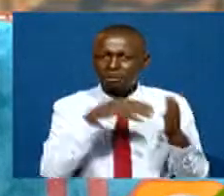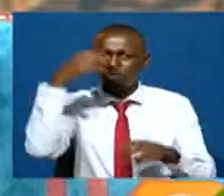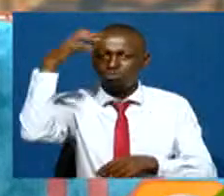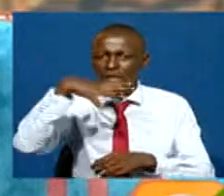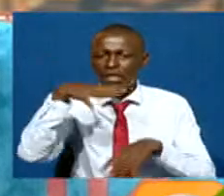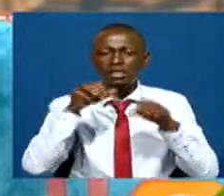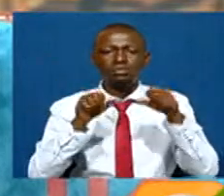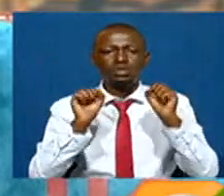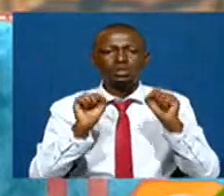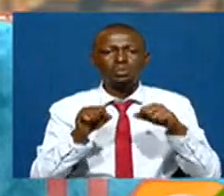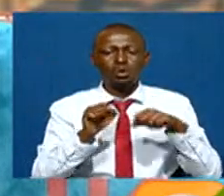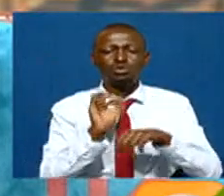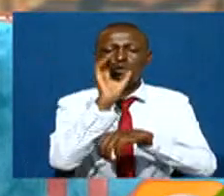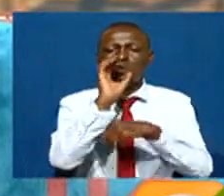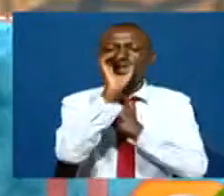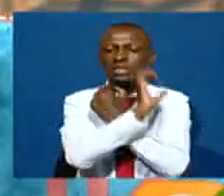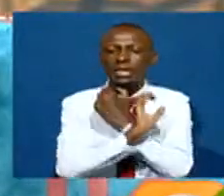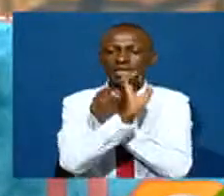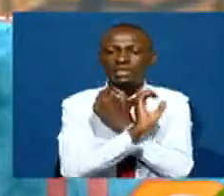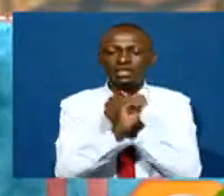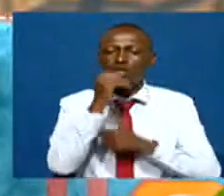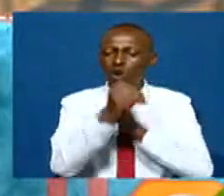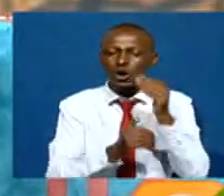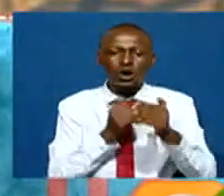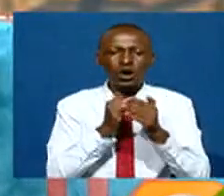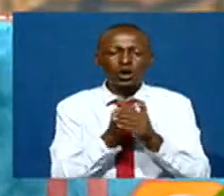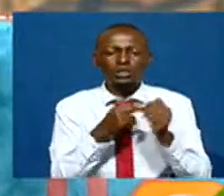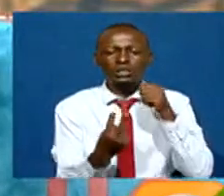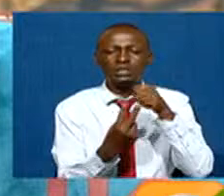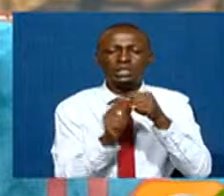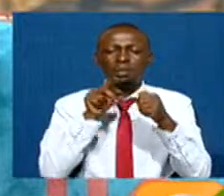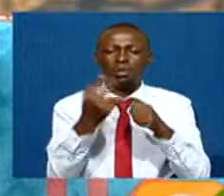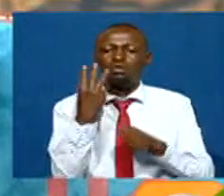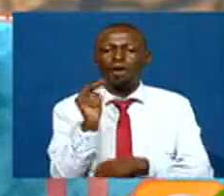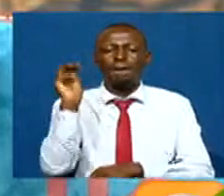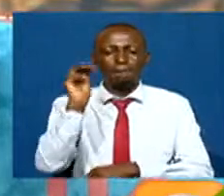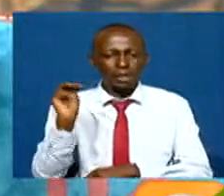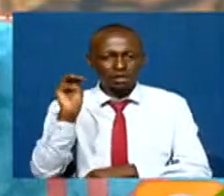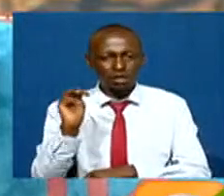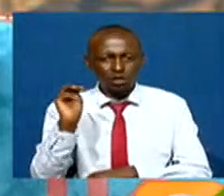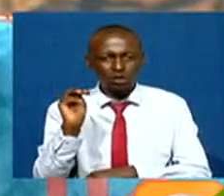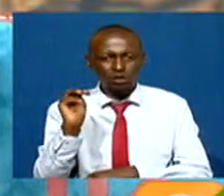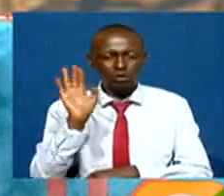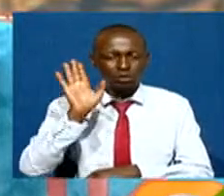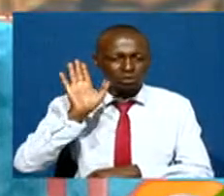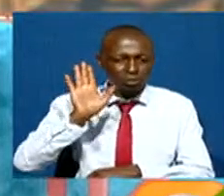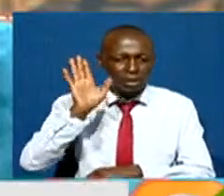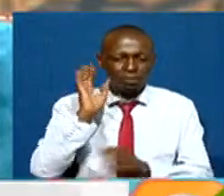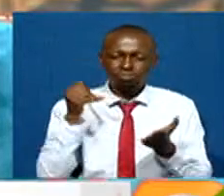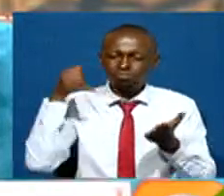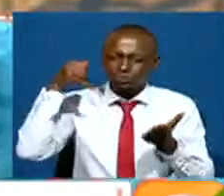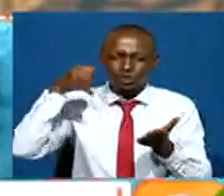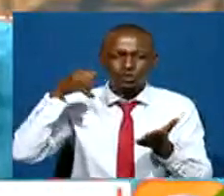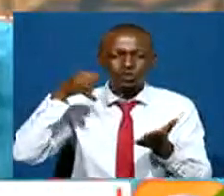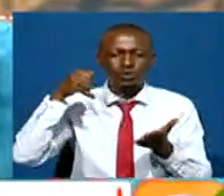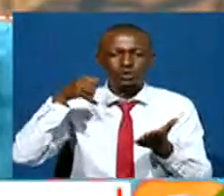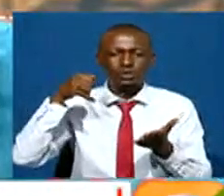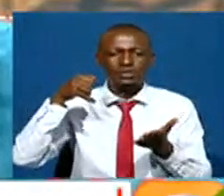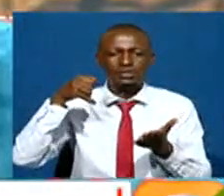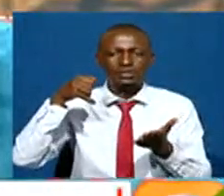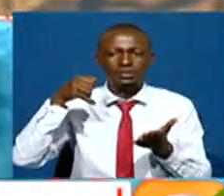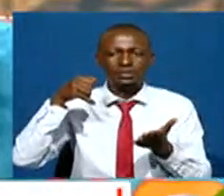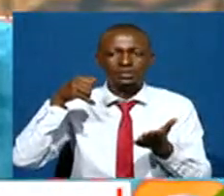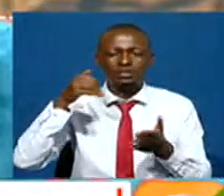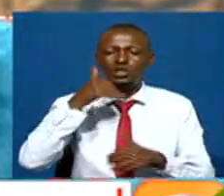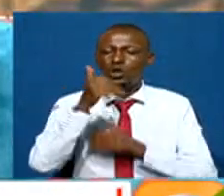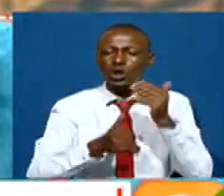entire 7.4 million are zoned. And when it comes to your turn, so it's not like we want all of them to update